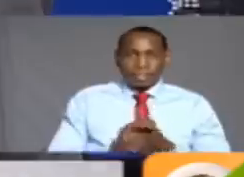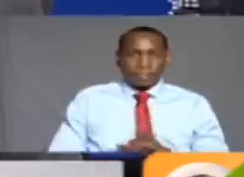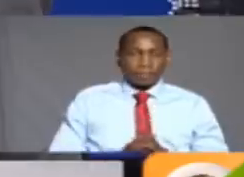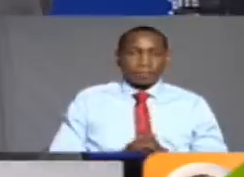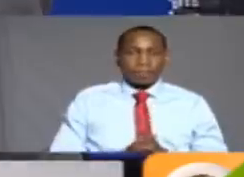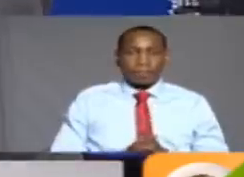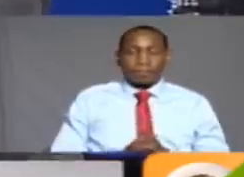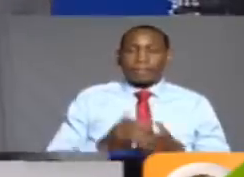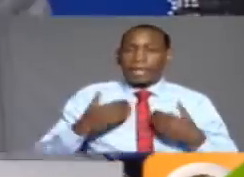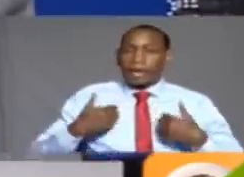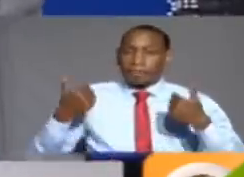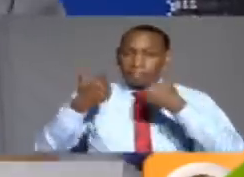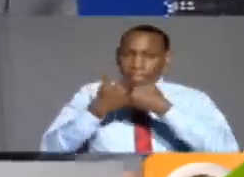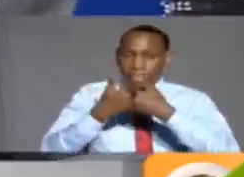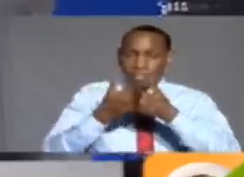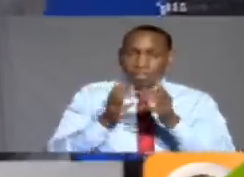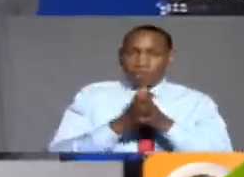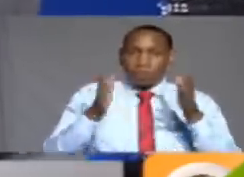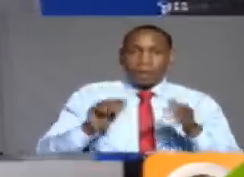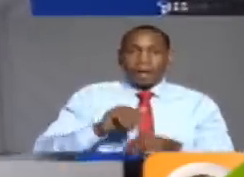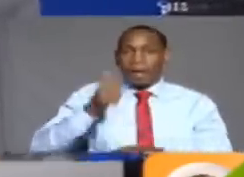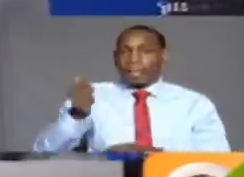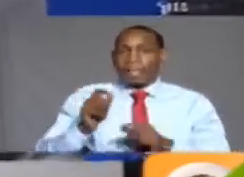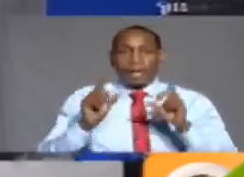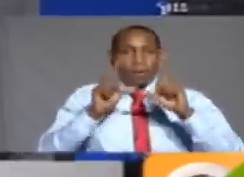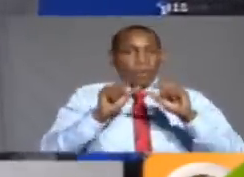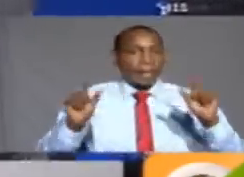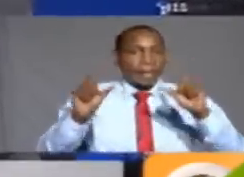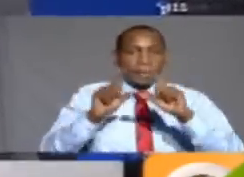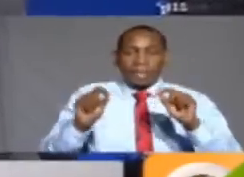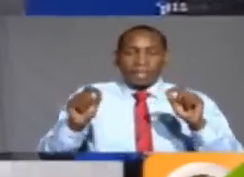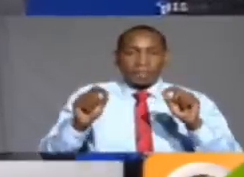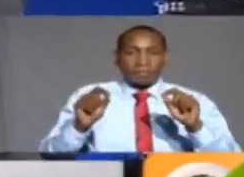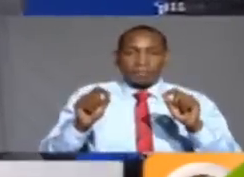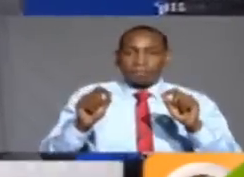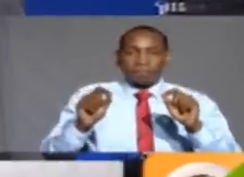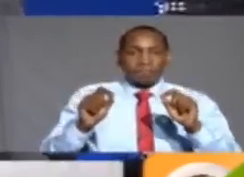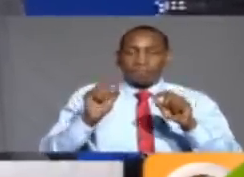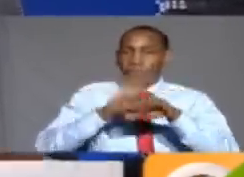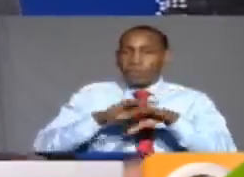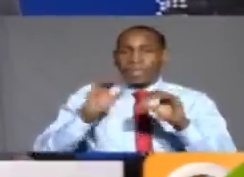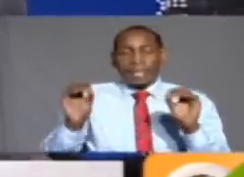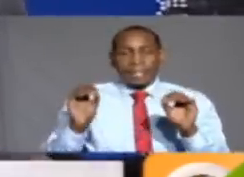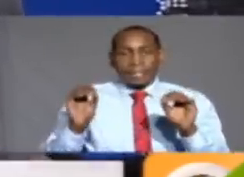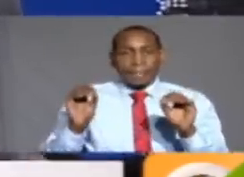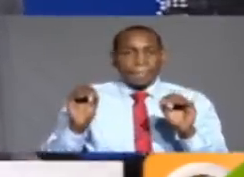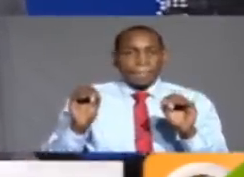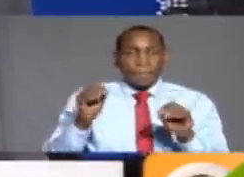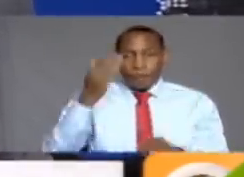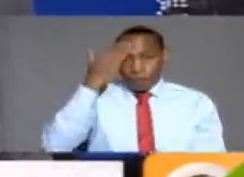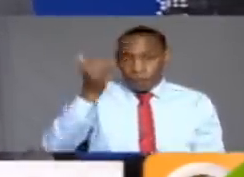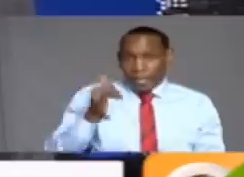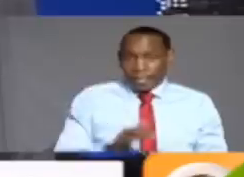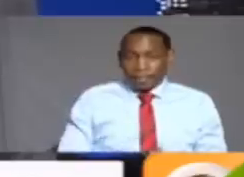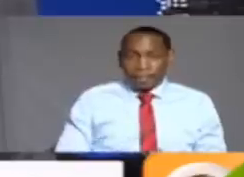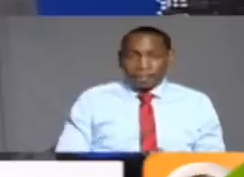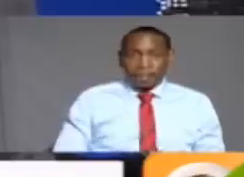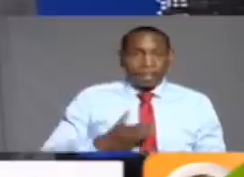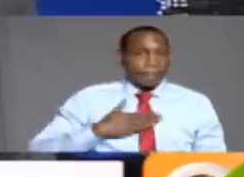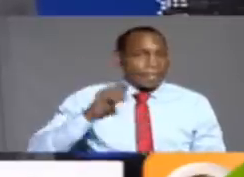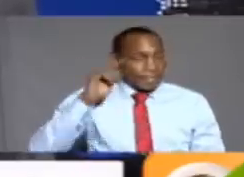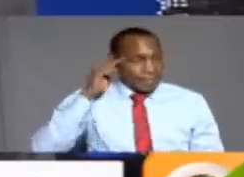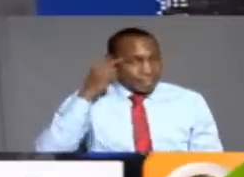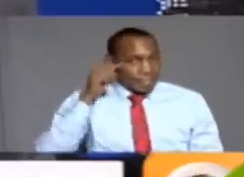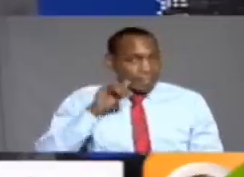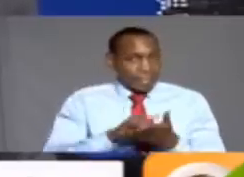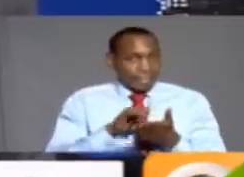room. All these other manenos we are speaking is just, you know, red herrings and camouflage for the Lily. Because I think